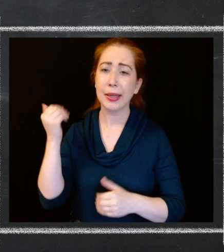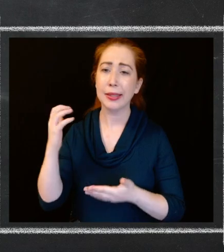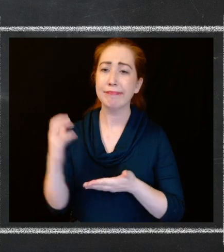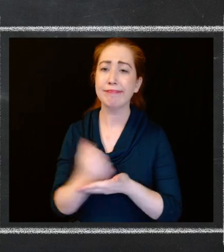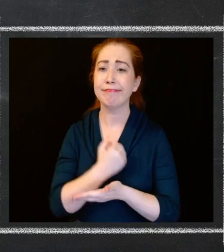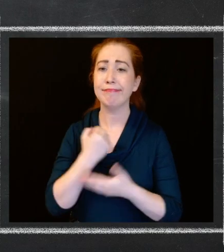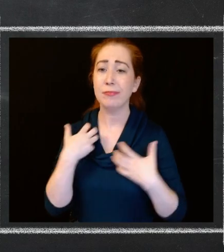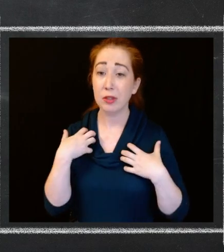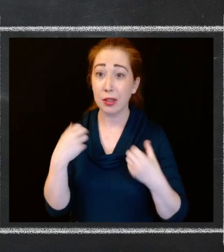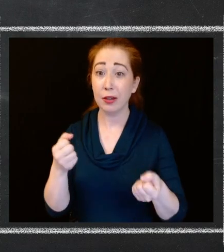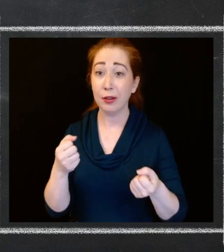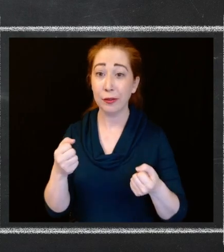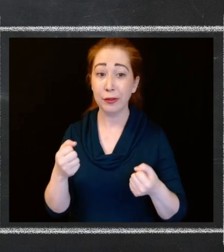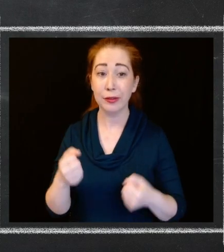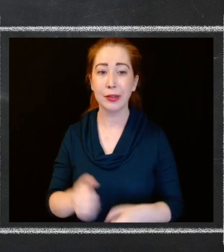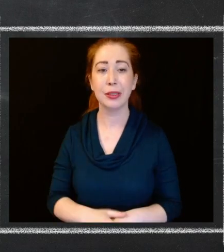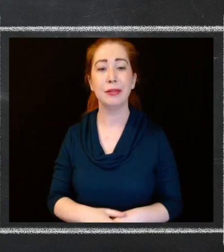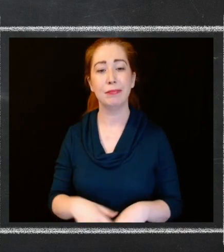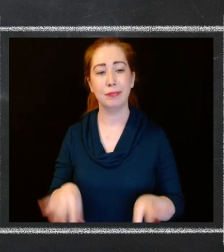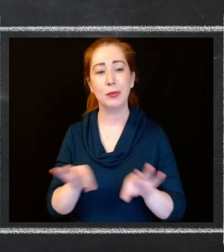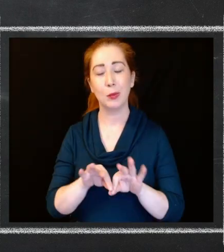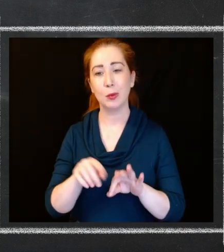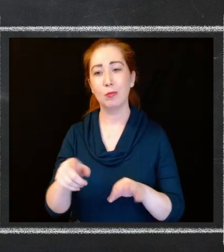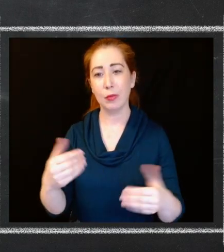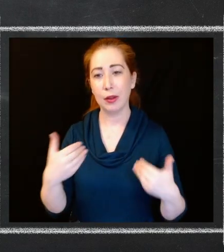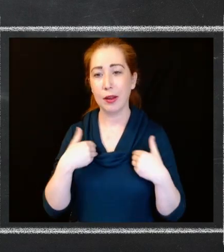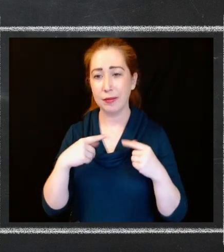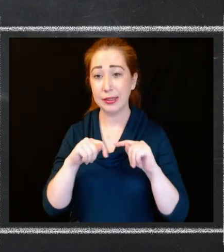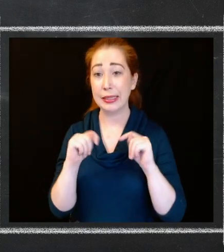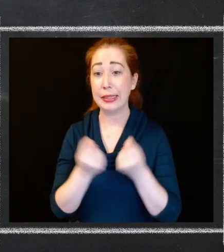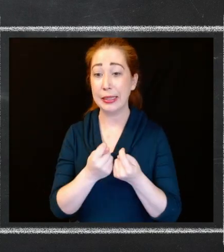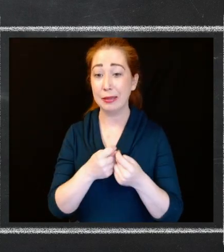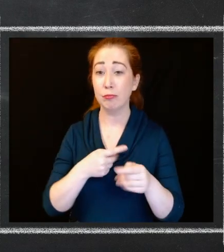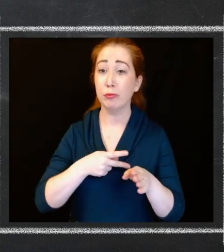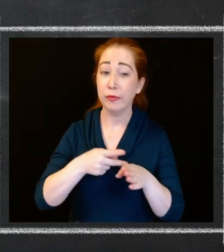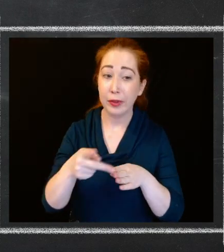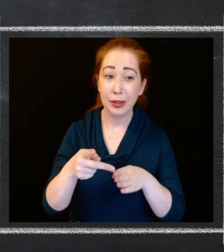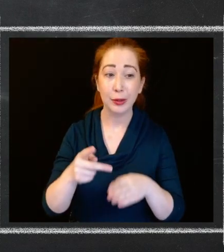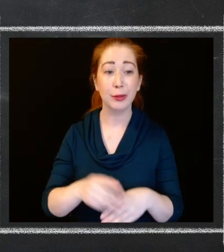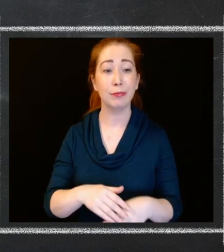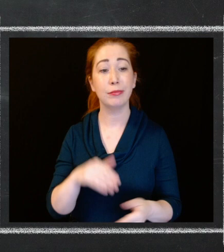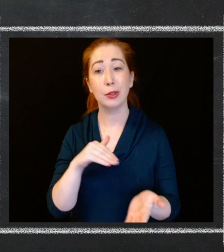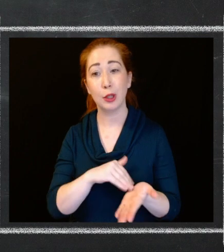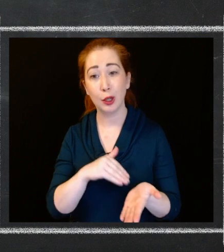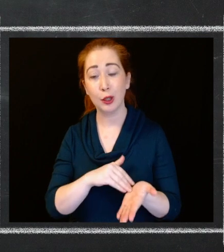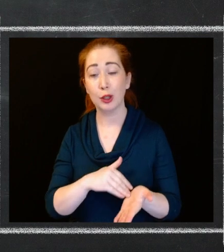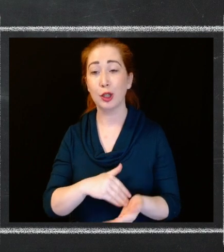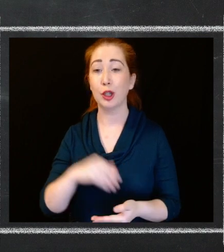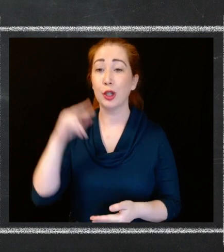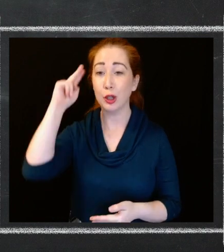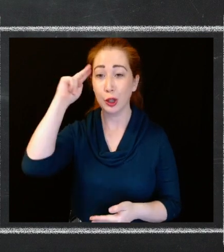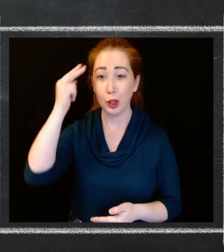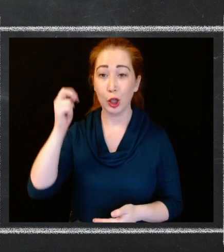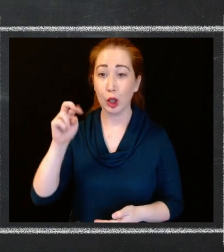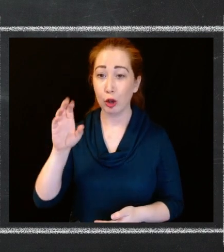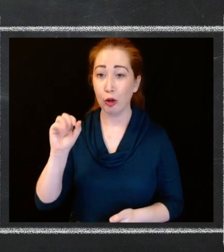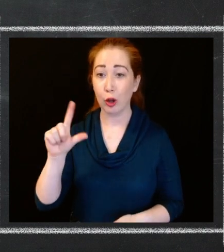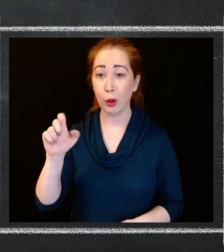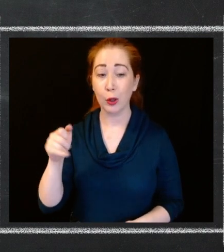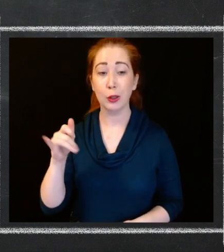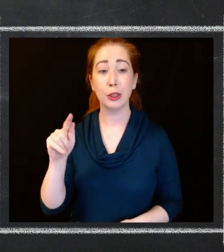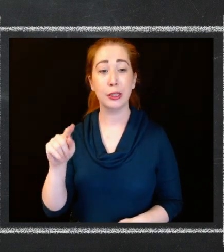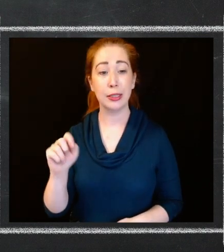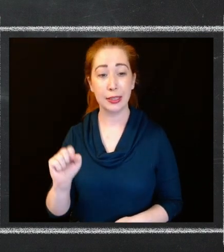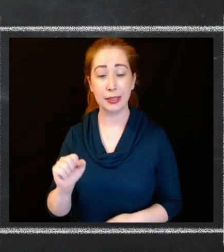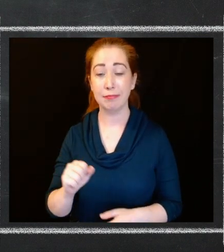To optimize recovery, it is important to work with a team of professionals. Doctors, such as